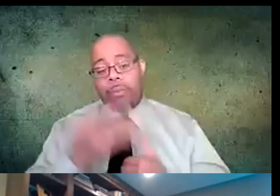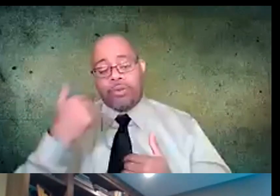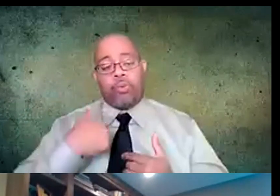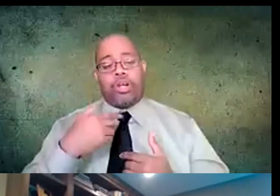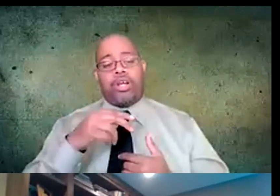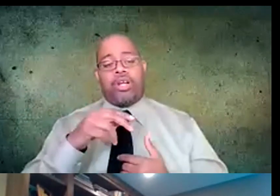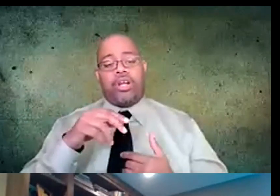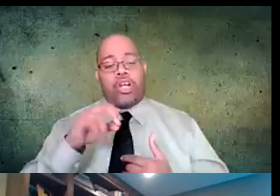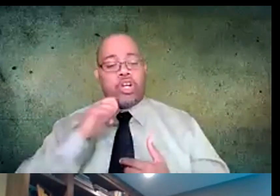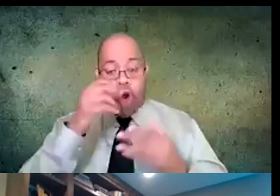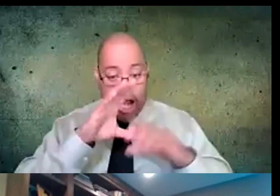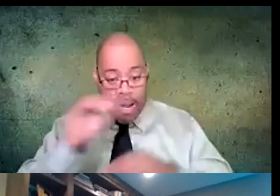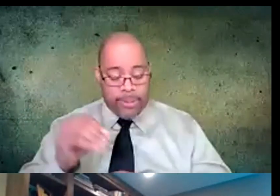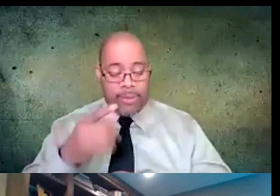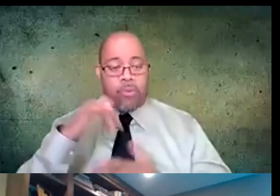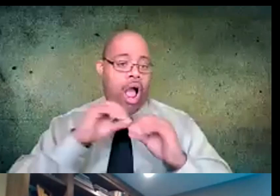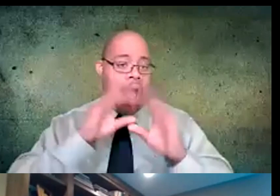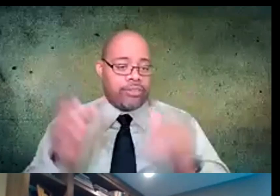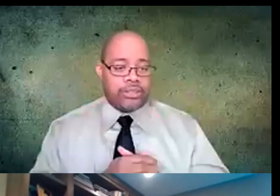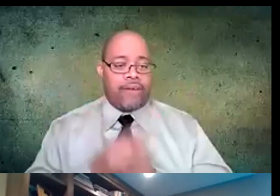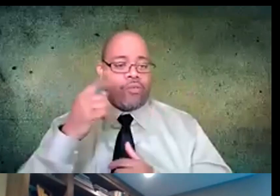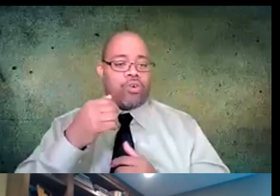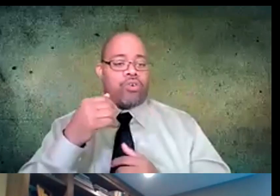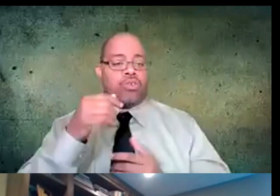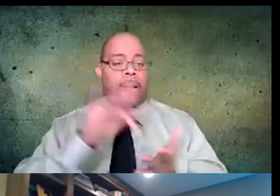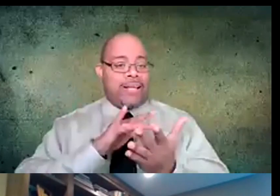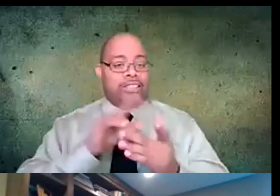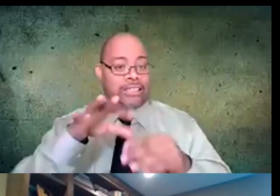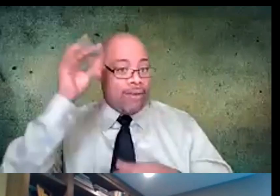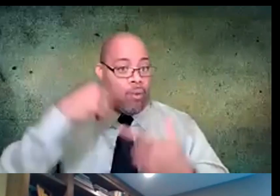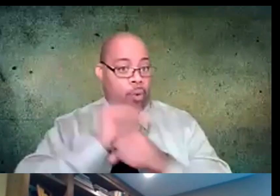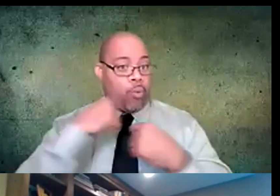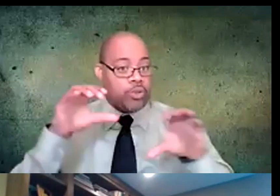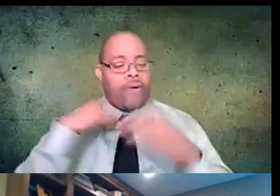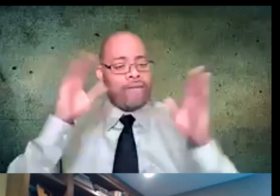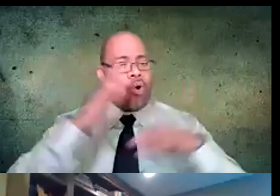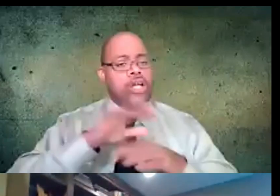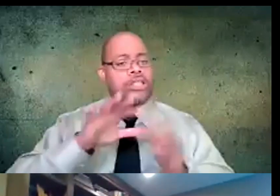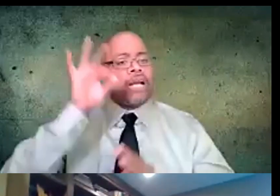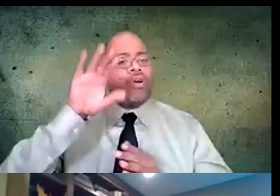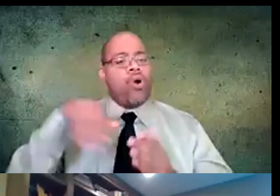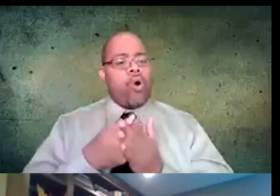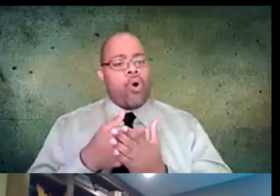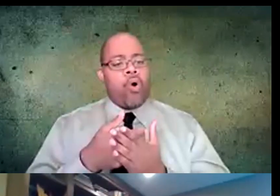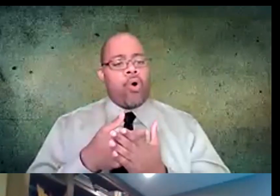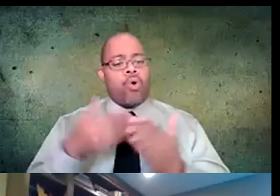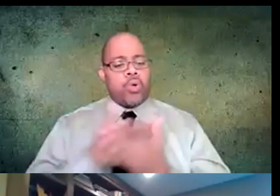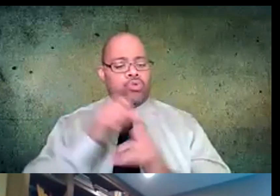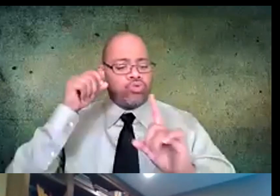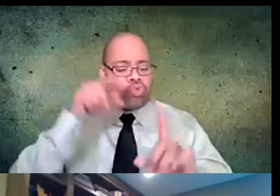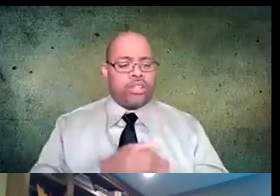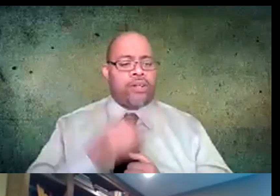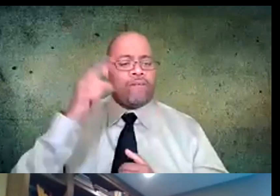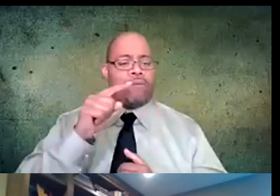company, so obviously, you know, for the drug discovery work that we do, we focus on discovering novel targets for